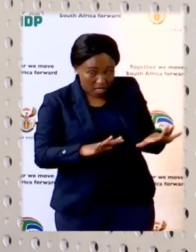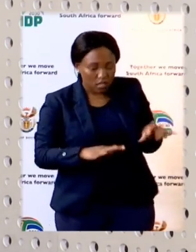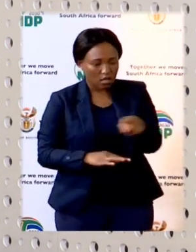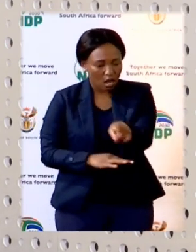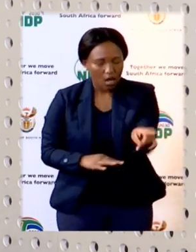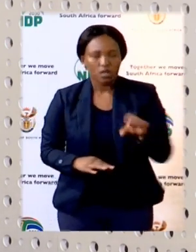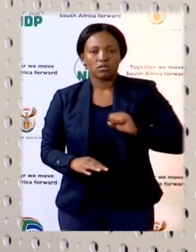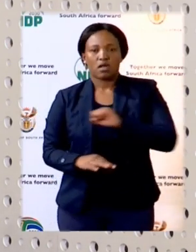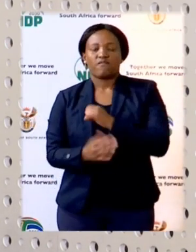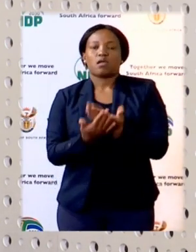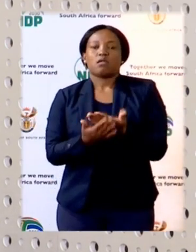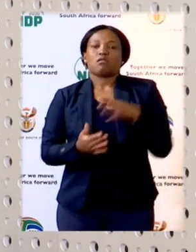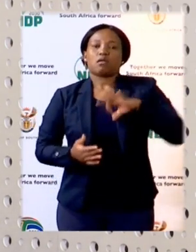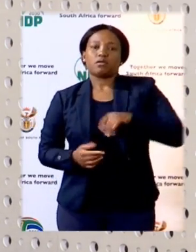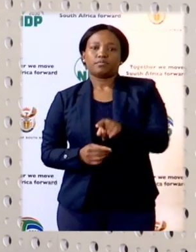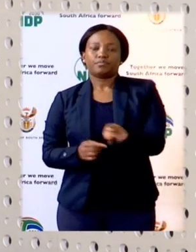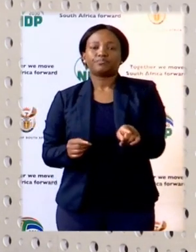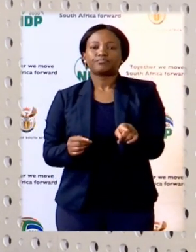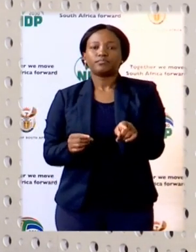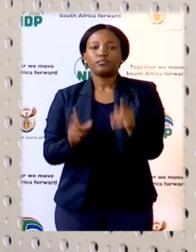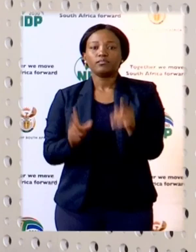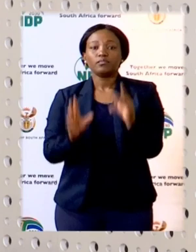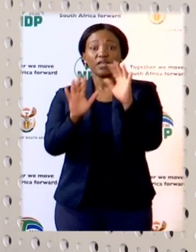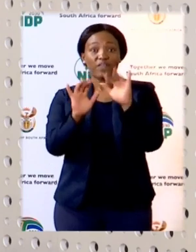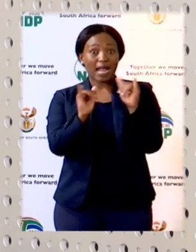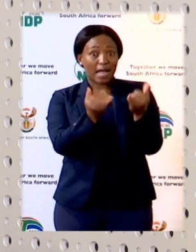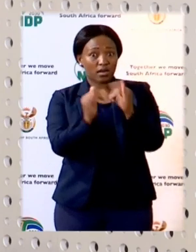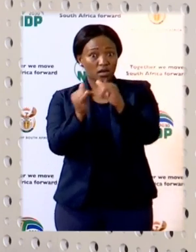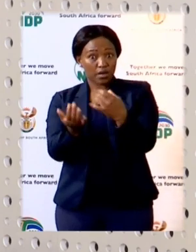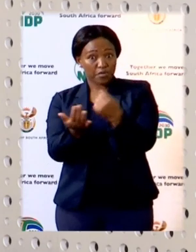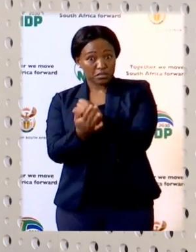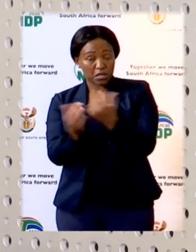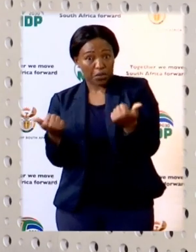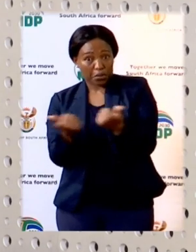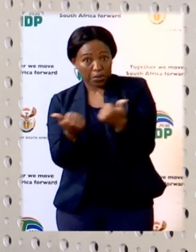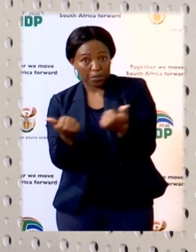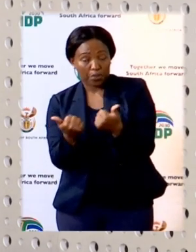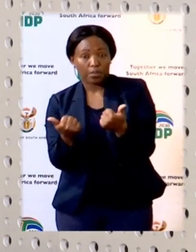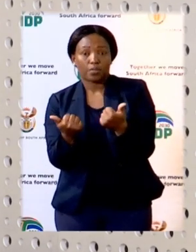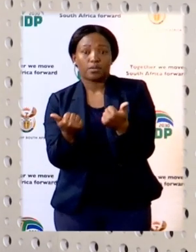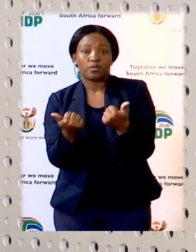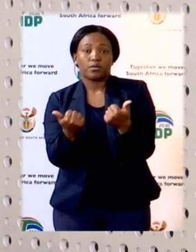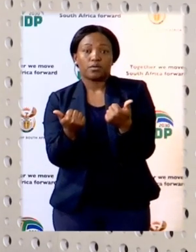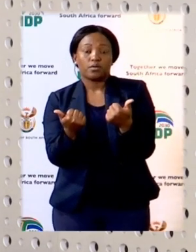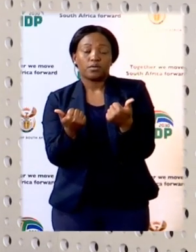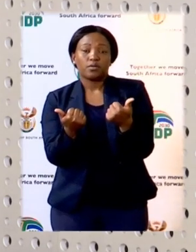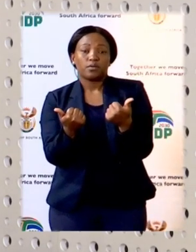had been registered as companies, they could be eligible for